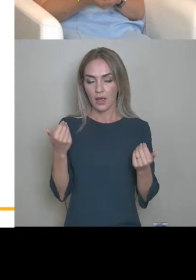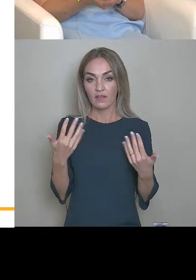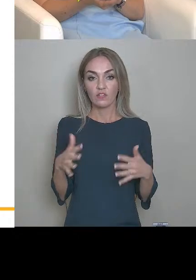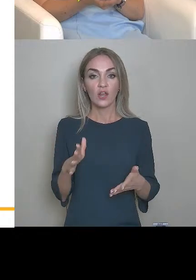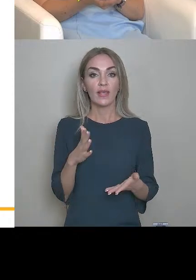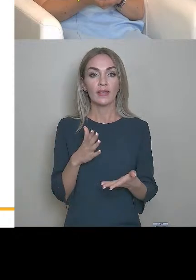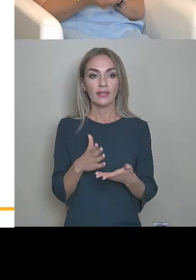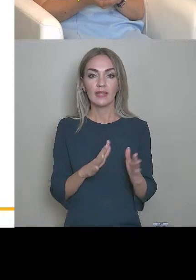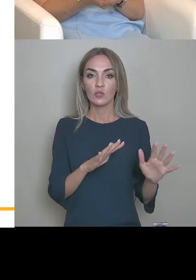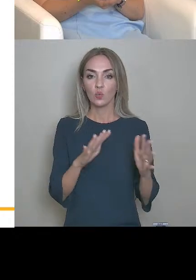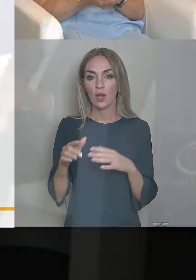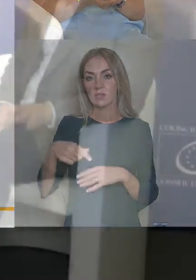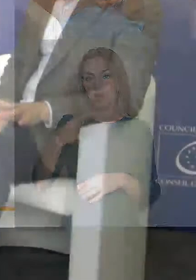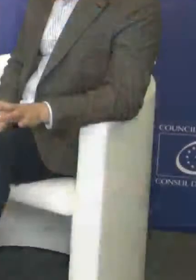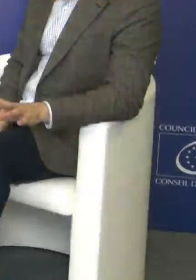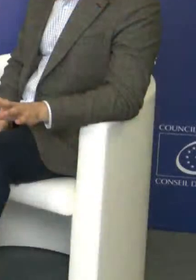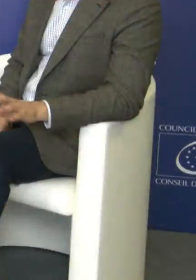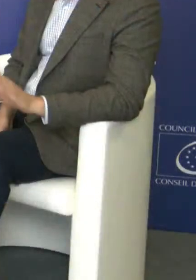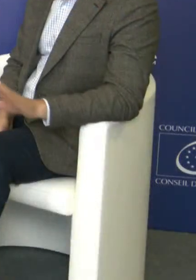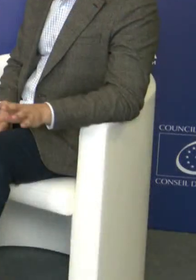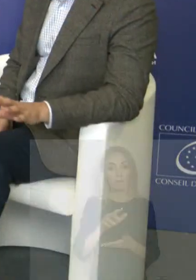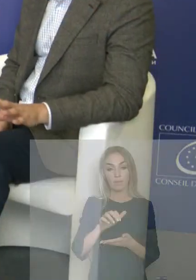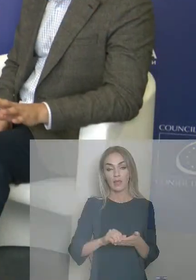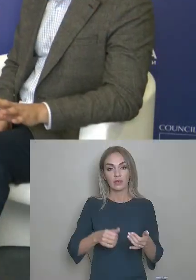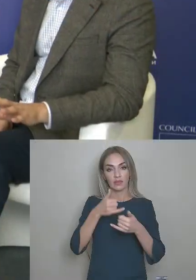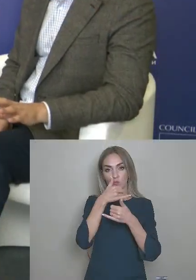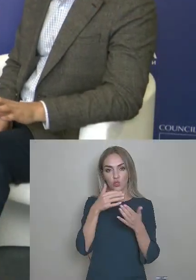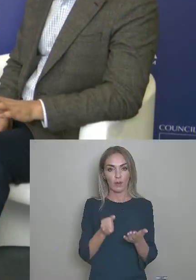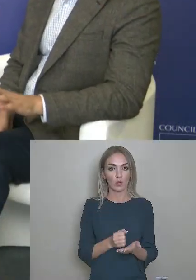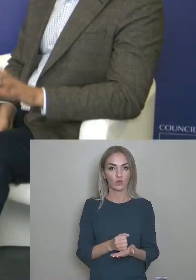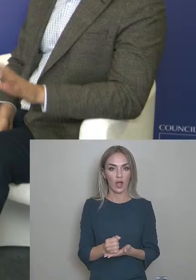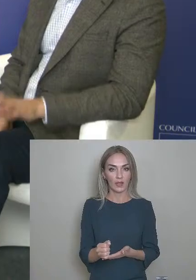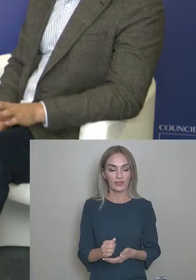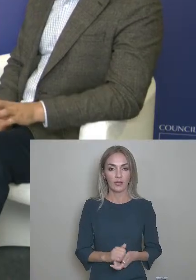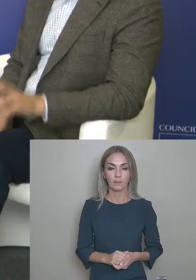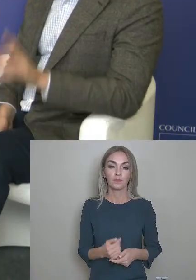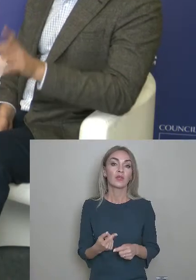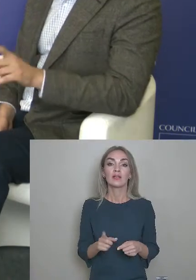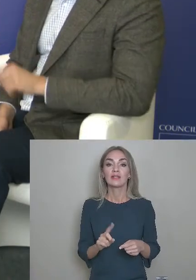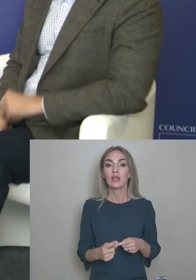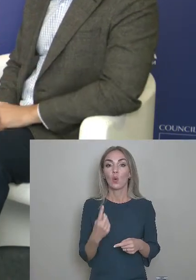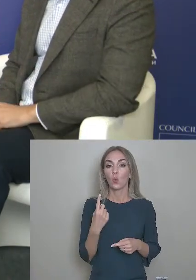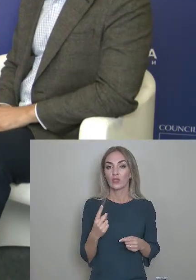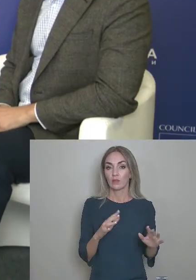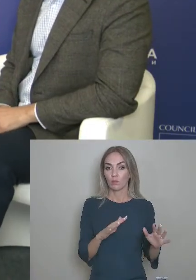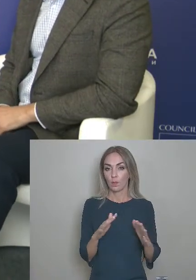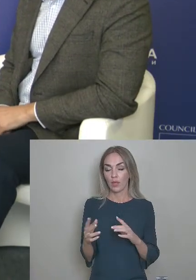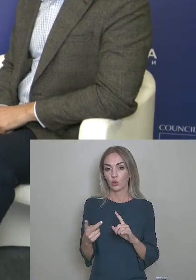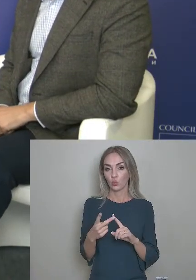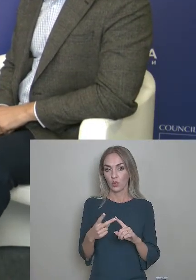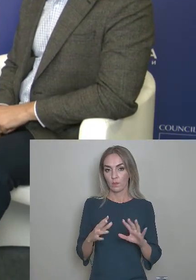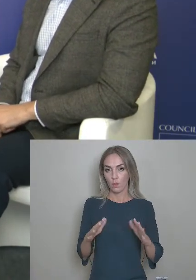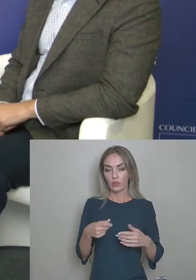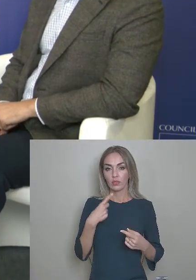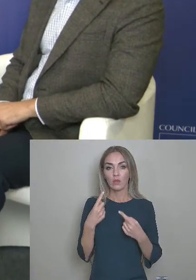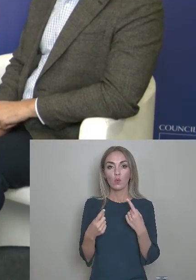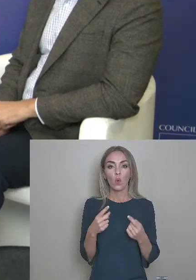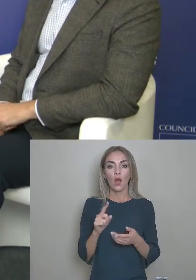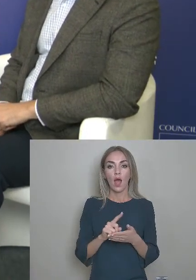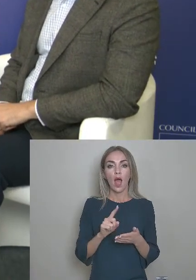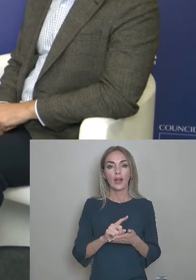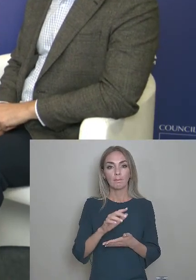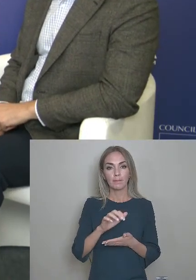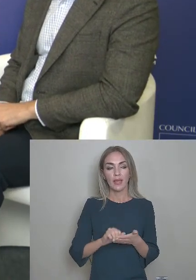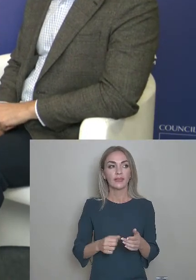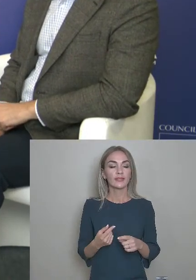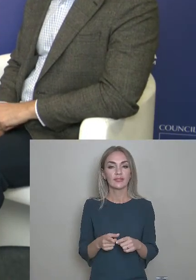arrears there is no issue. Because sometimes we can hear, okay, so since you pay alimony, you cannot run. No, that's